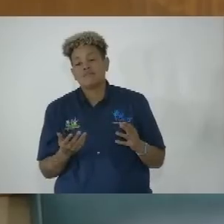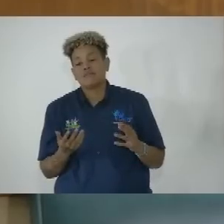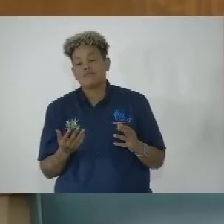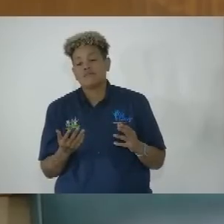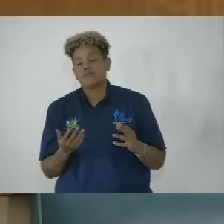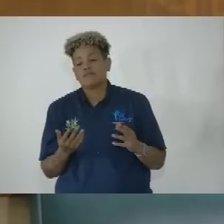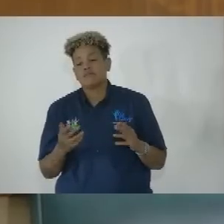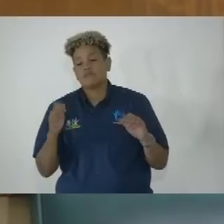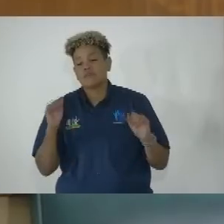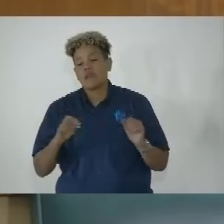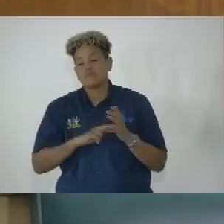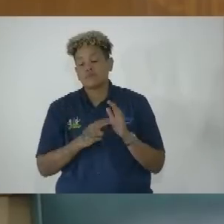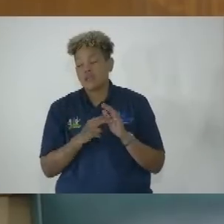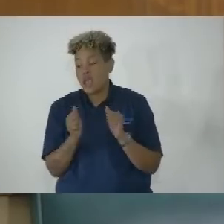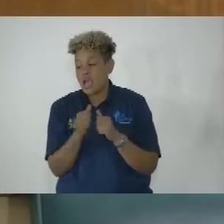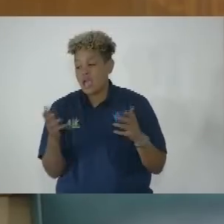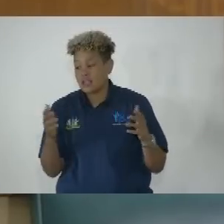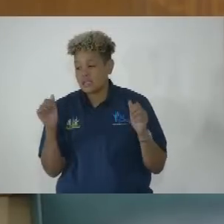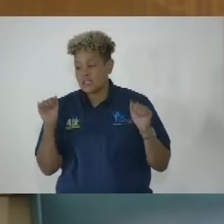can mean anything.